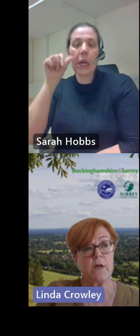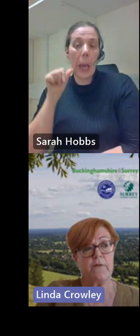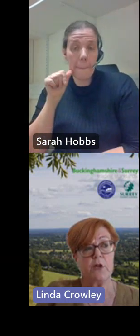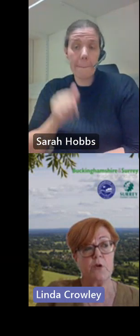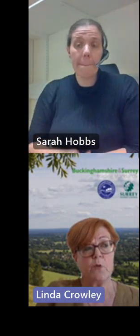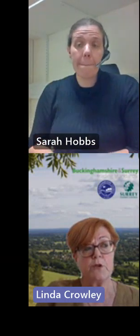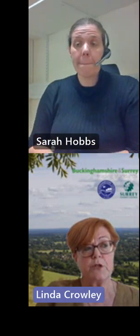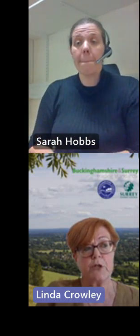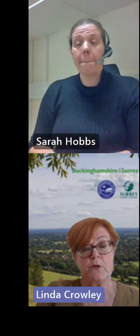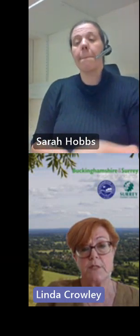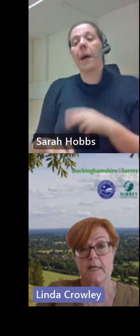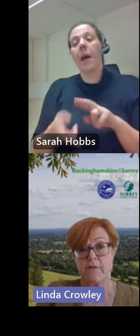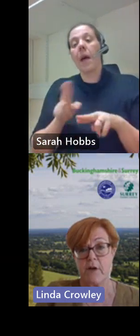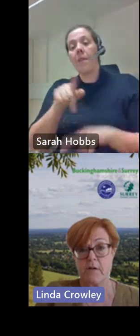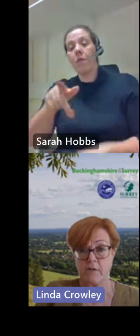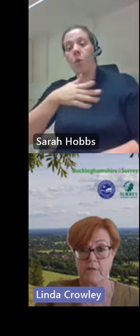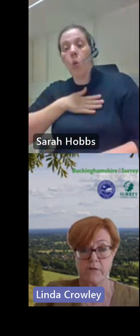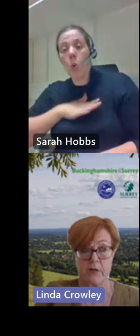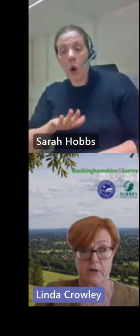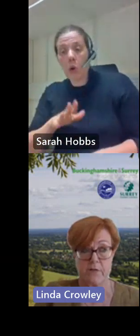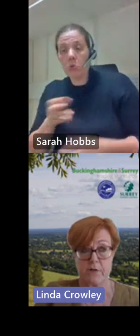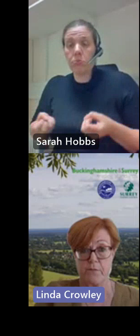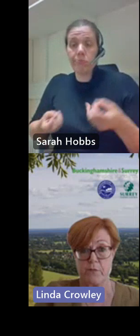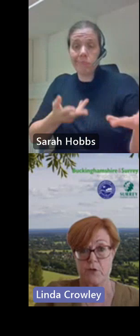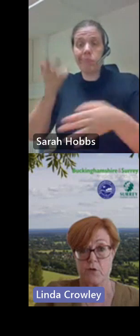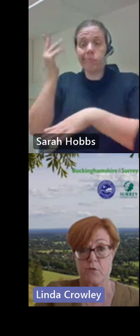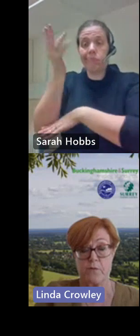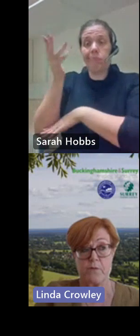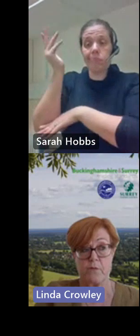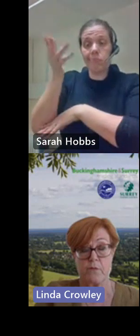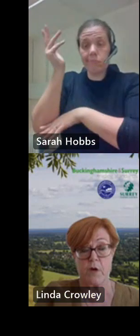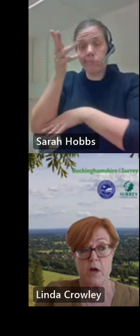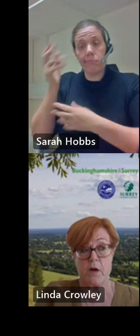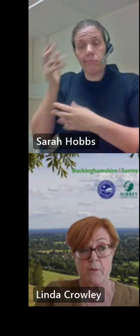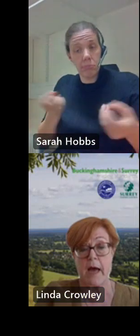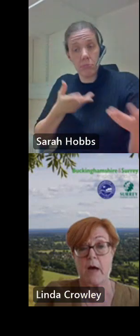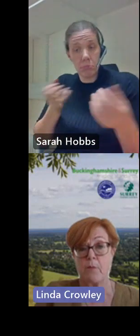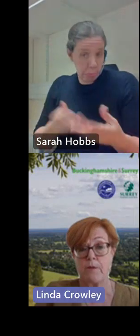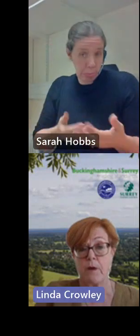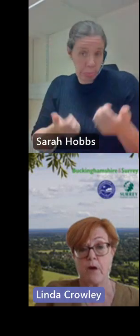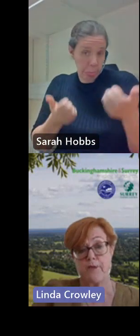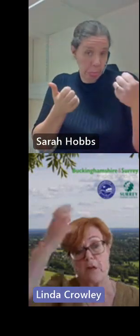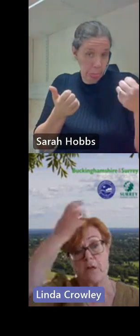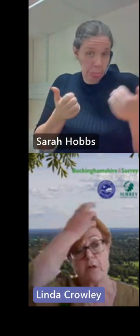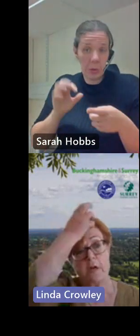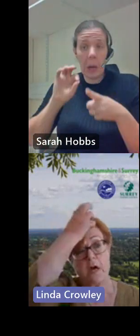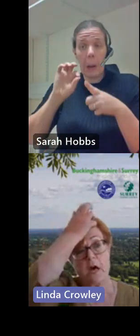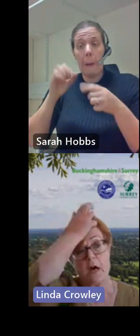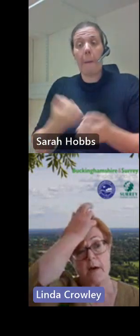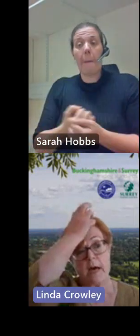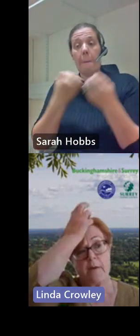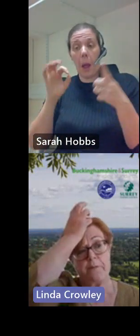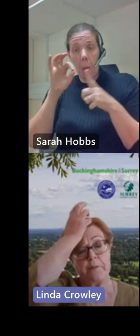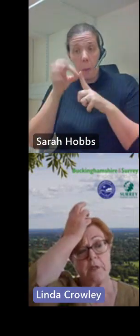So if you want to deliver the sort of PowerPoint that I've done,